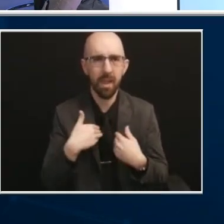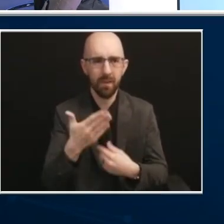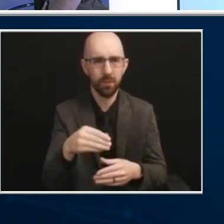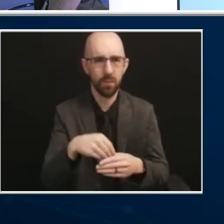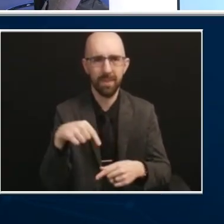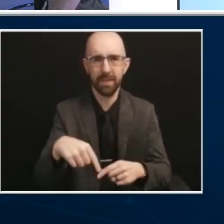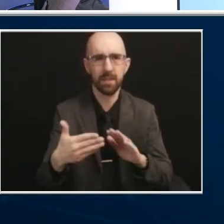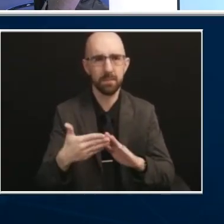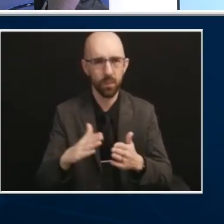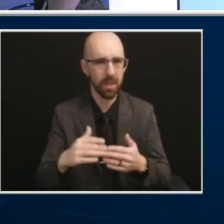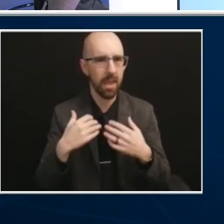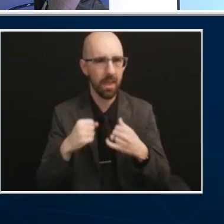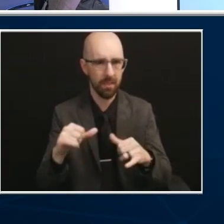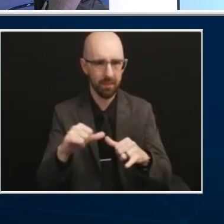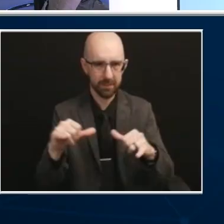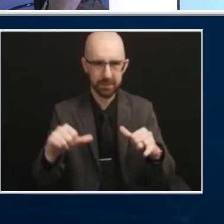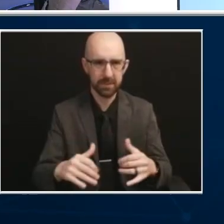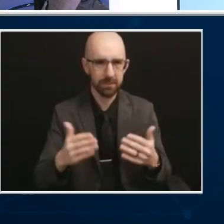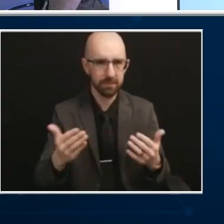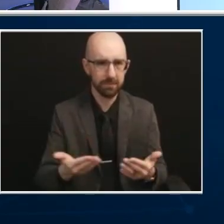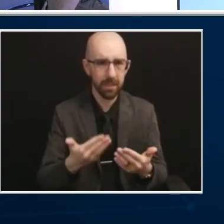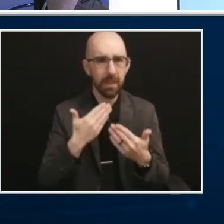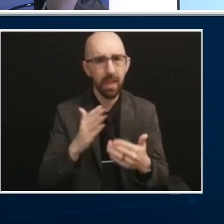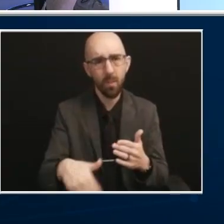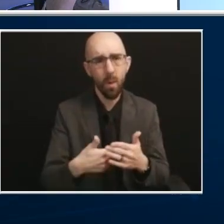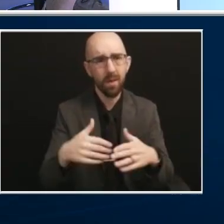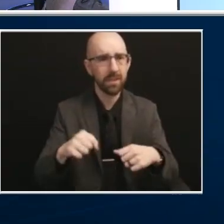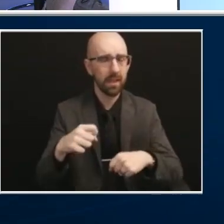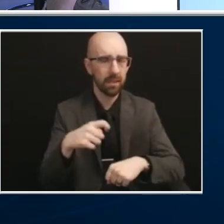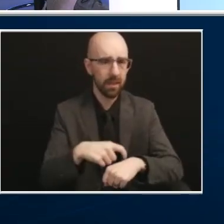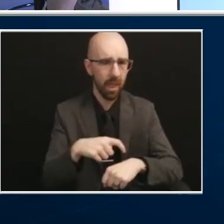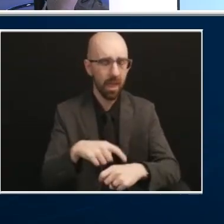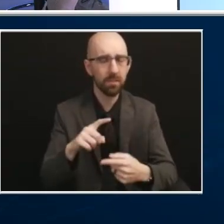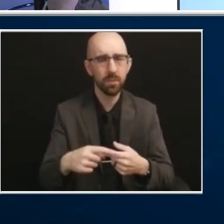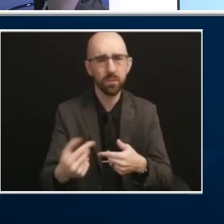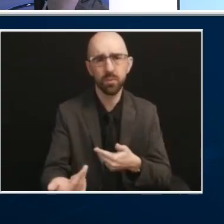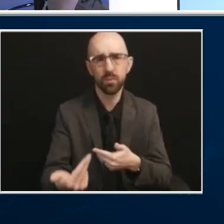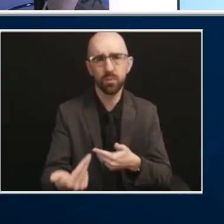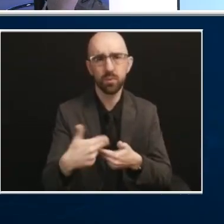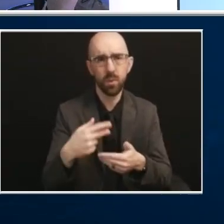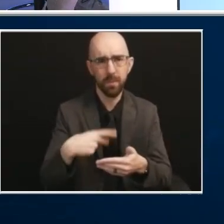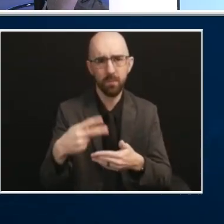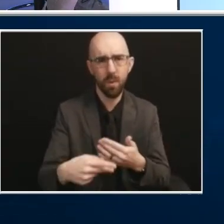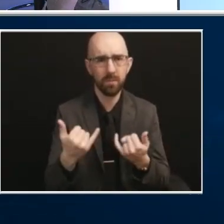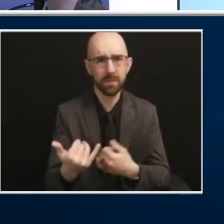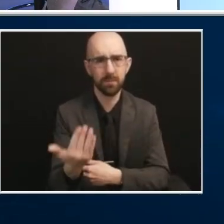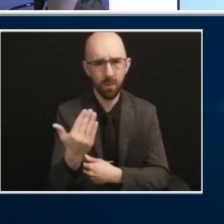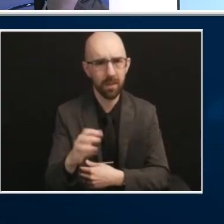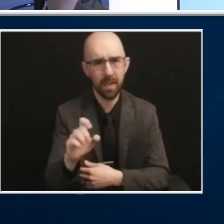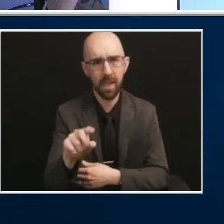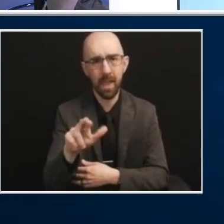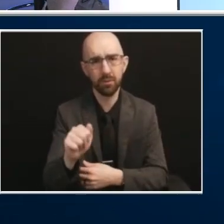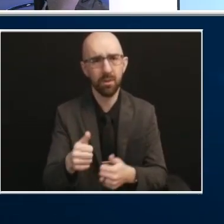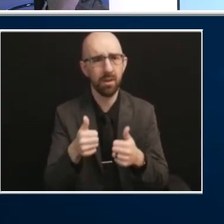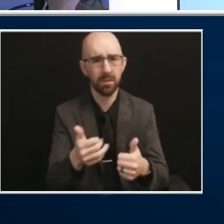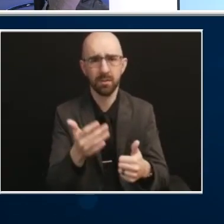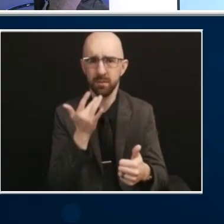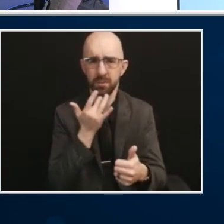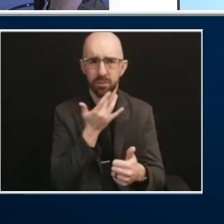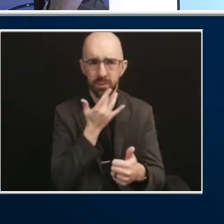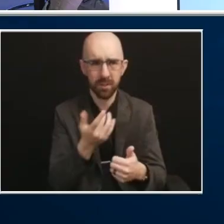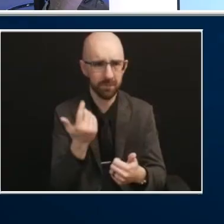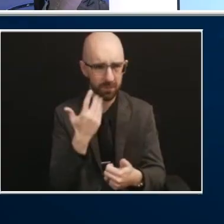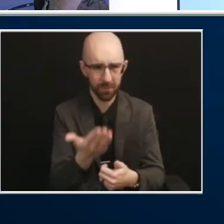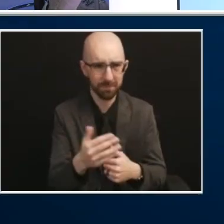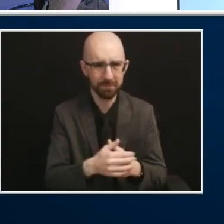health system. Thank you all for taking the time to join our program this morning. And Ezra, best of luck to you as you continue on living